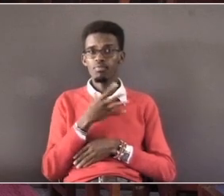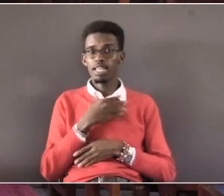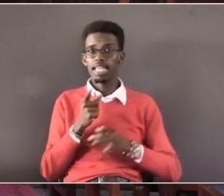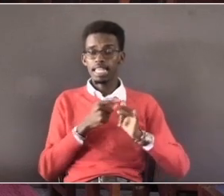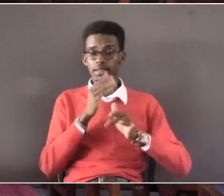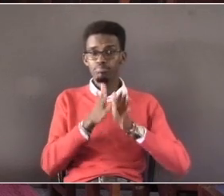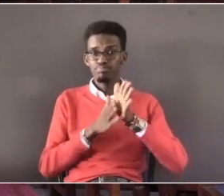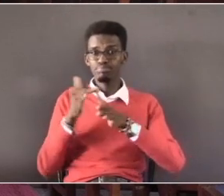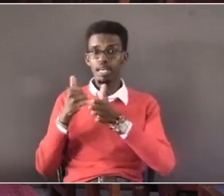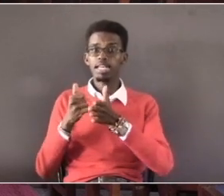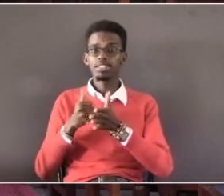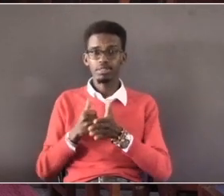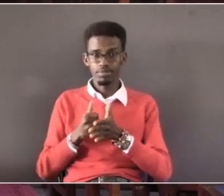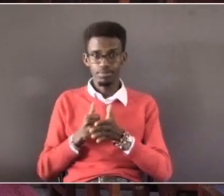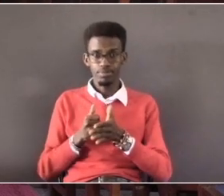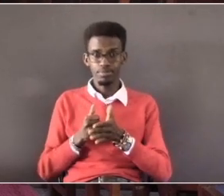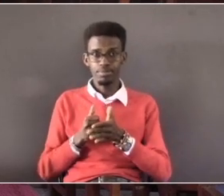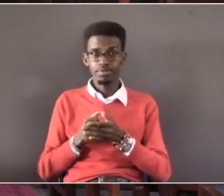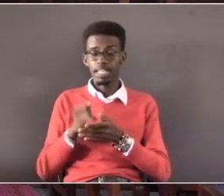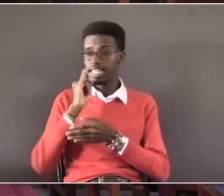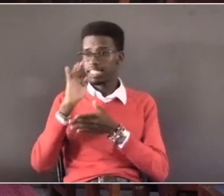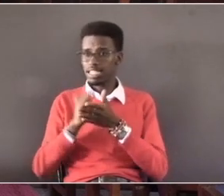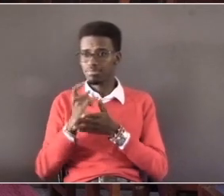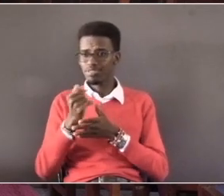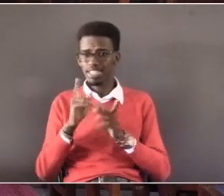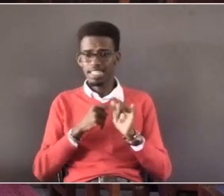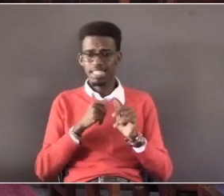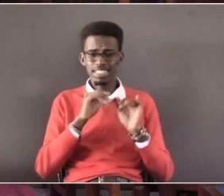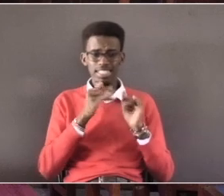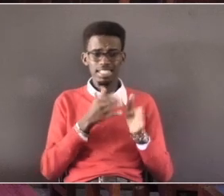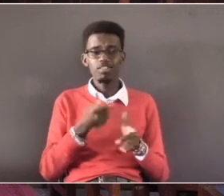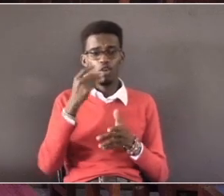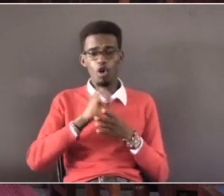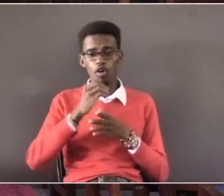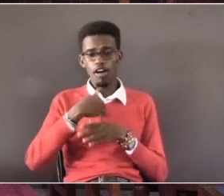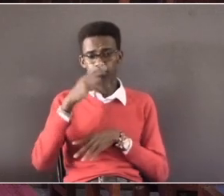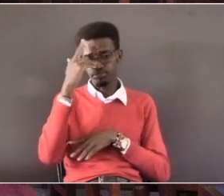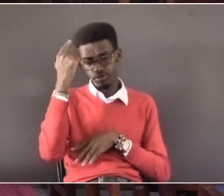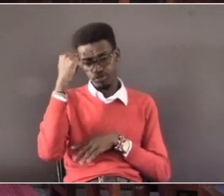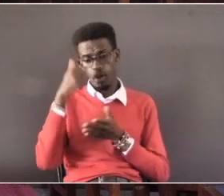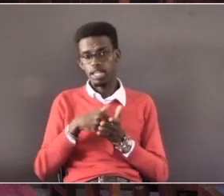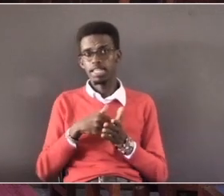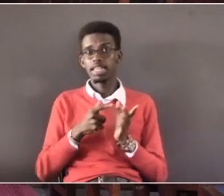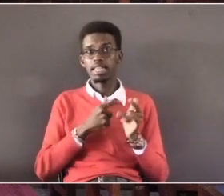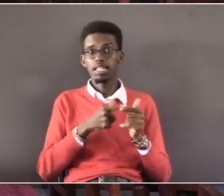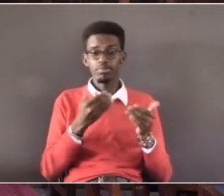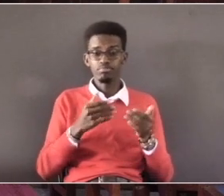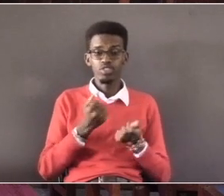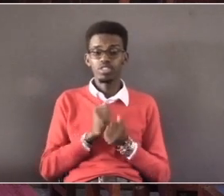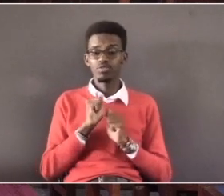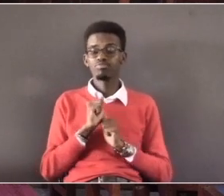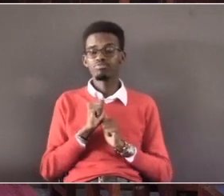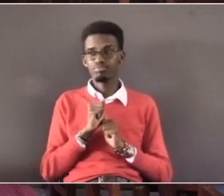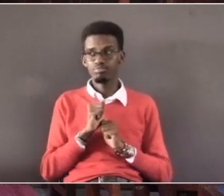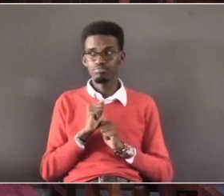had planned it, and by the way, is that money just lying around or there's a purpose for it? So it was in an emergency fund. If